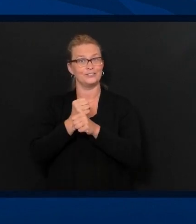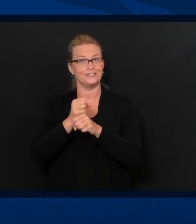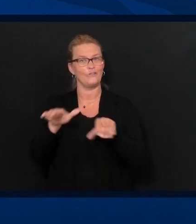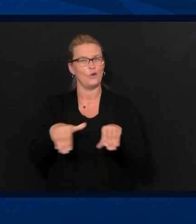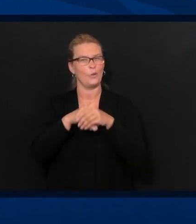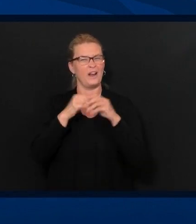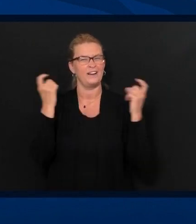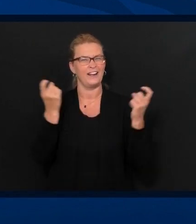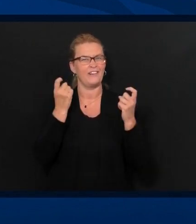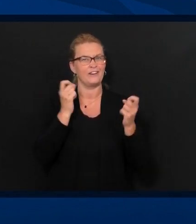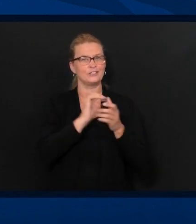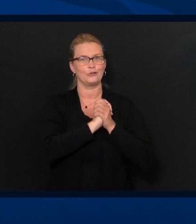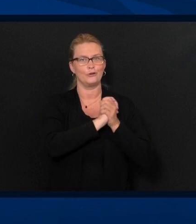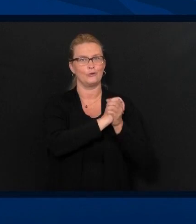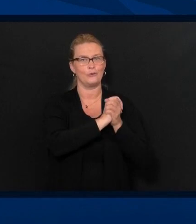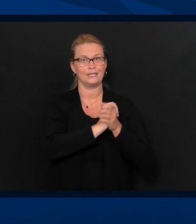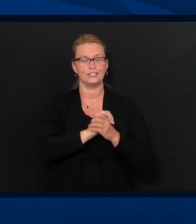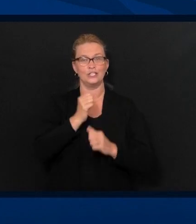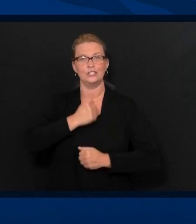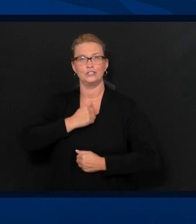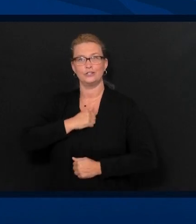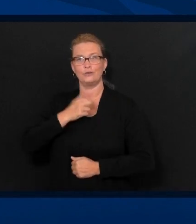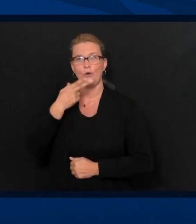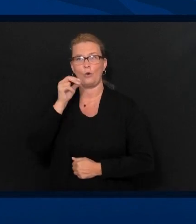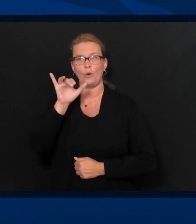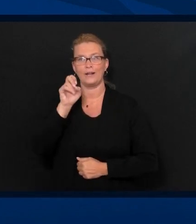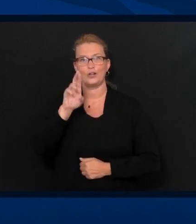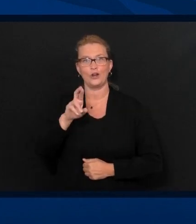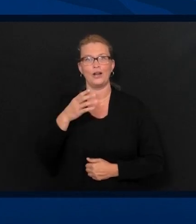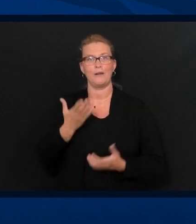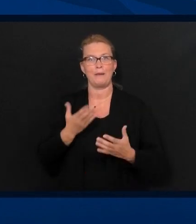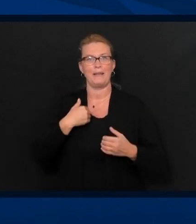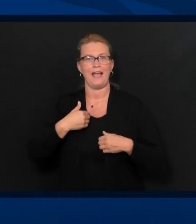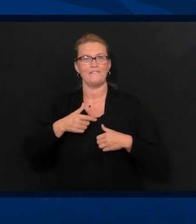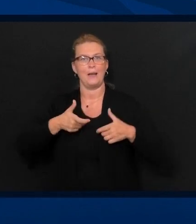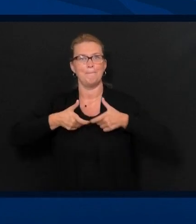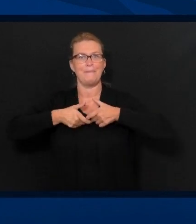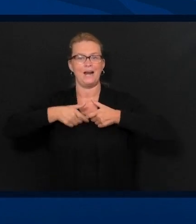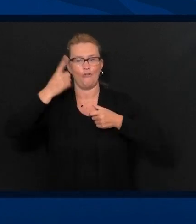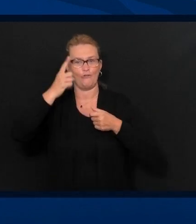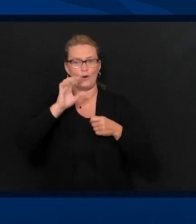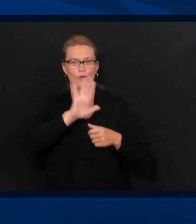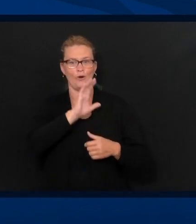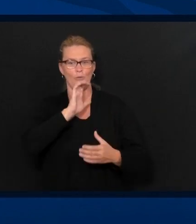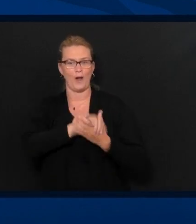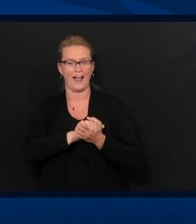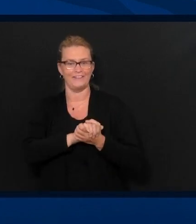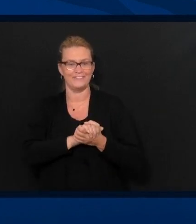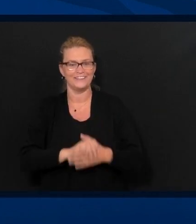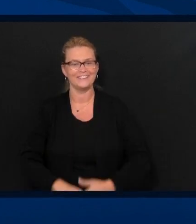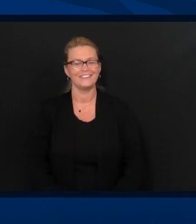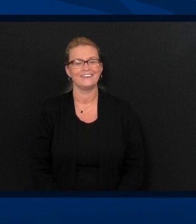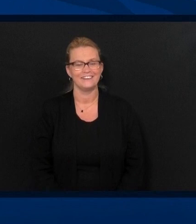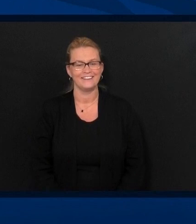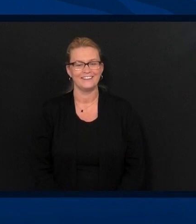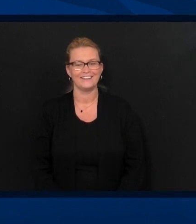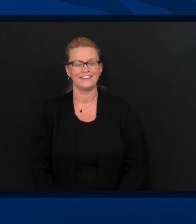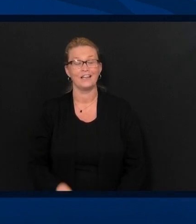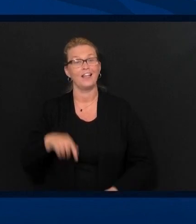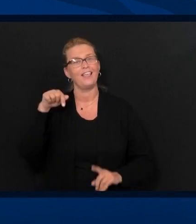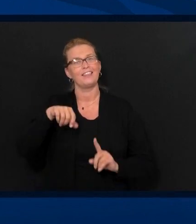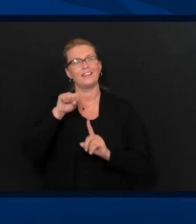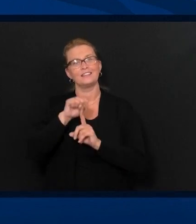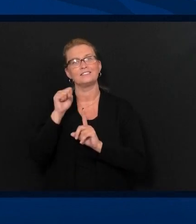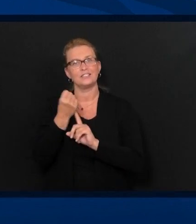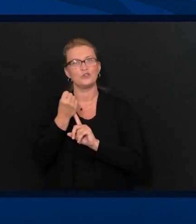that. And perhaps Major General Hoyer has a medal for your wife. The situation that we have coming